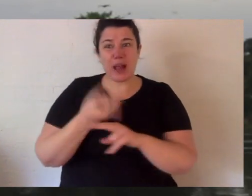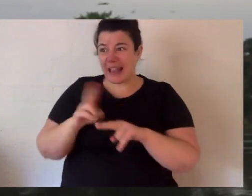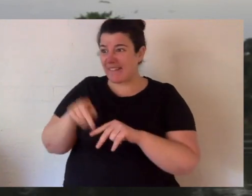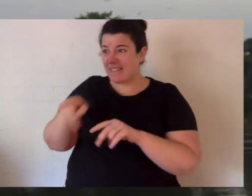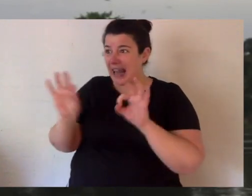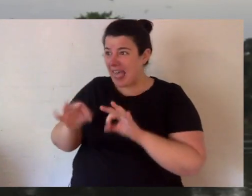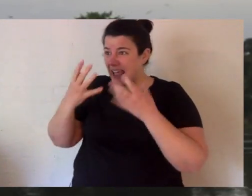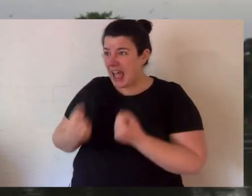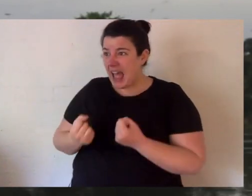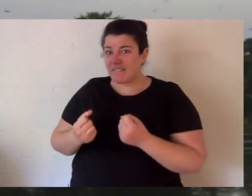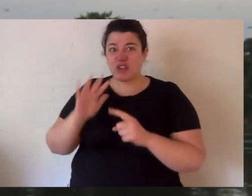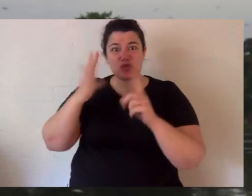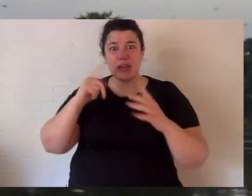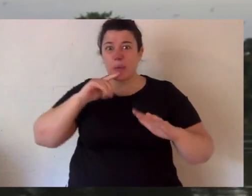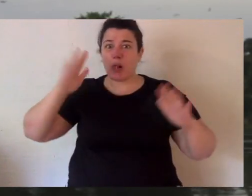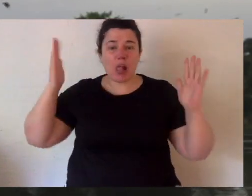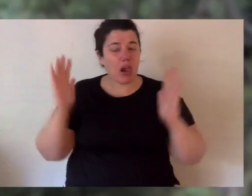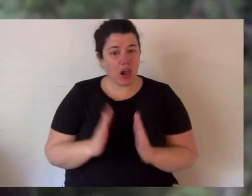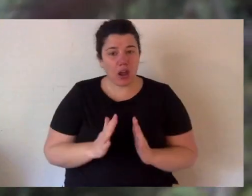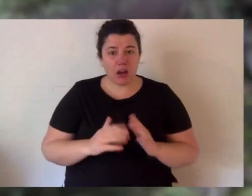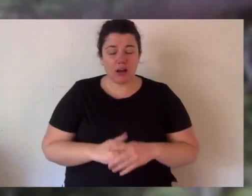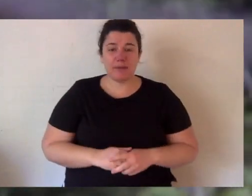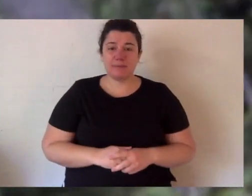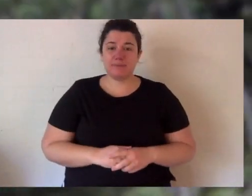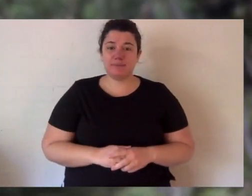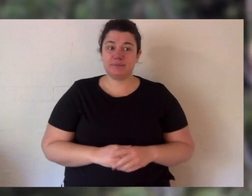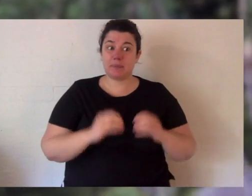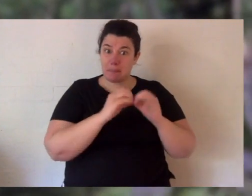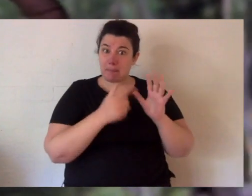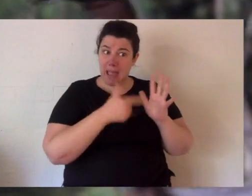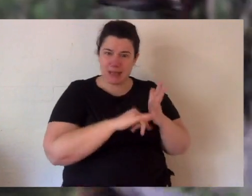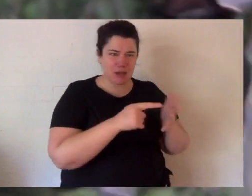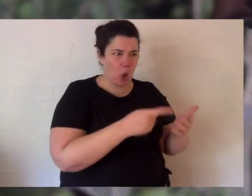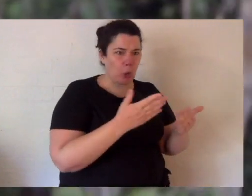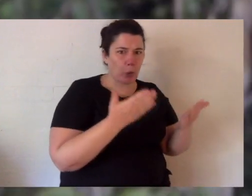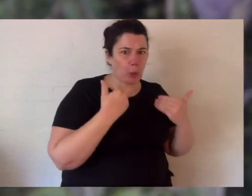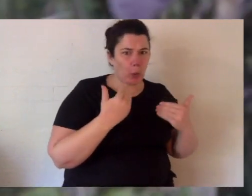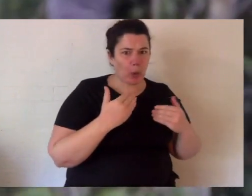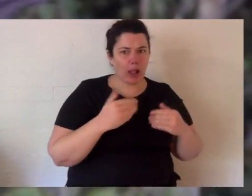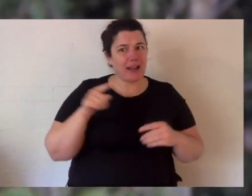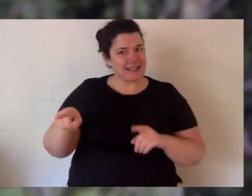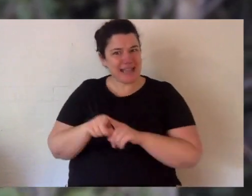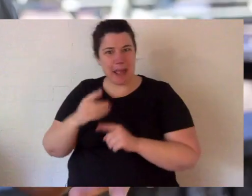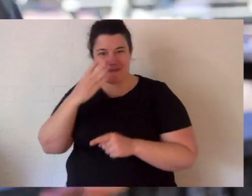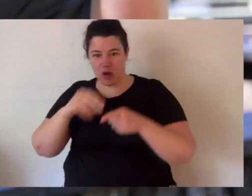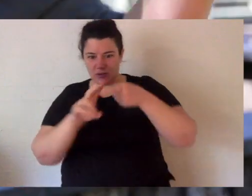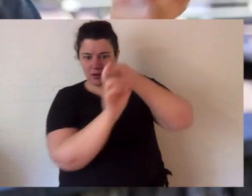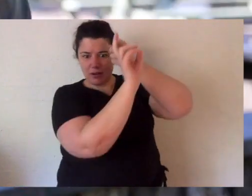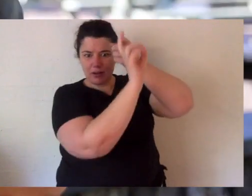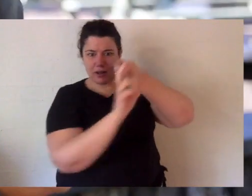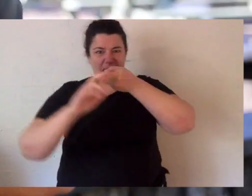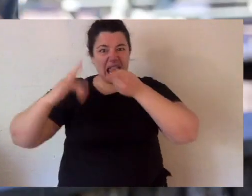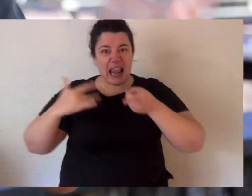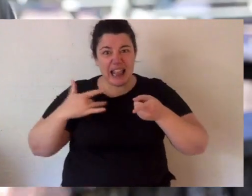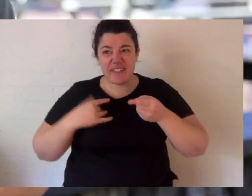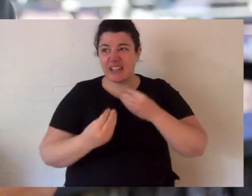next generation of eucalypts. Bats are very cool, and flying foxes are no exception. They live upside down, they sleep upside